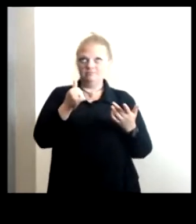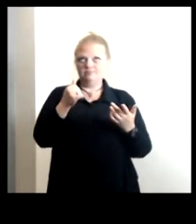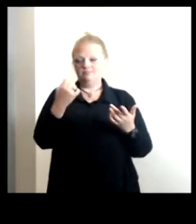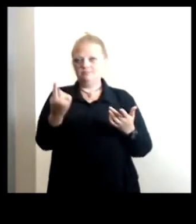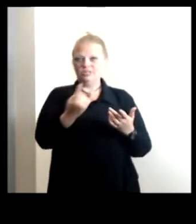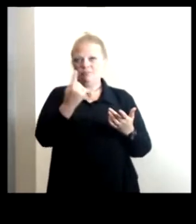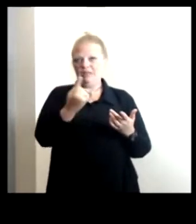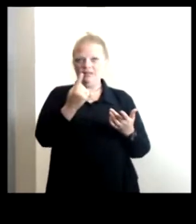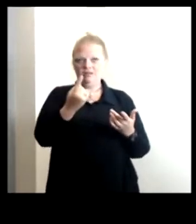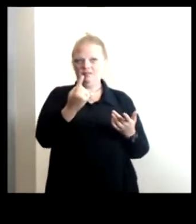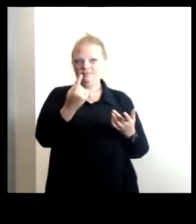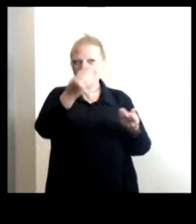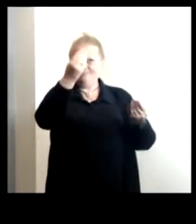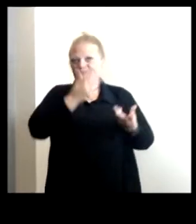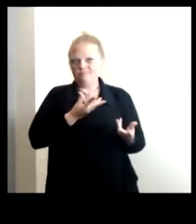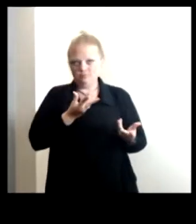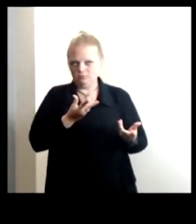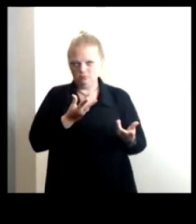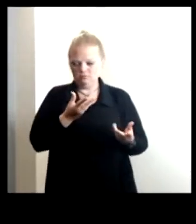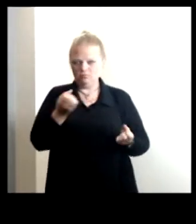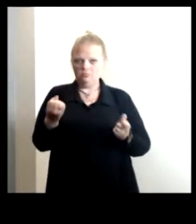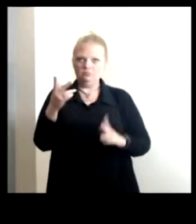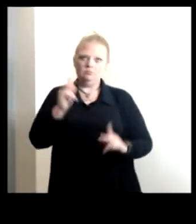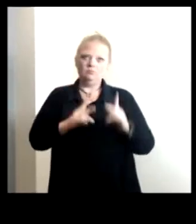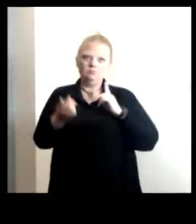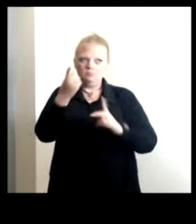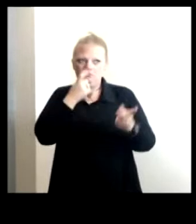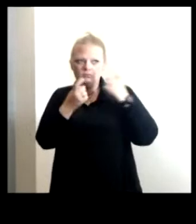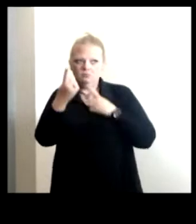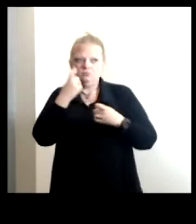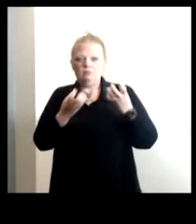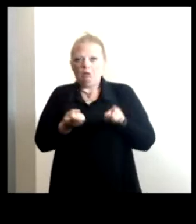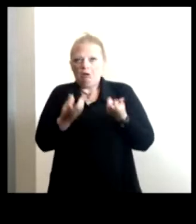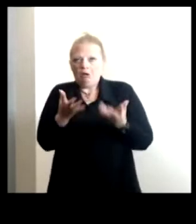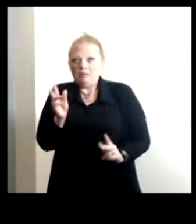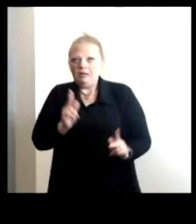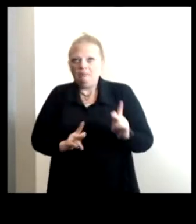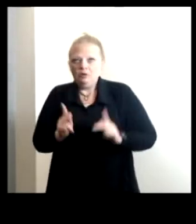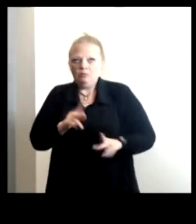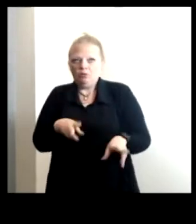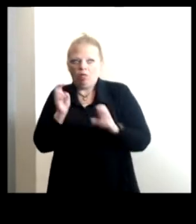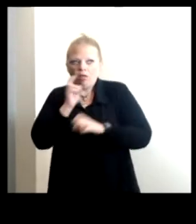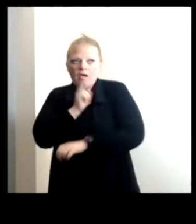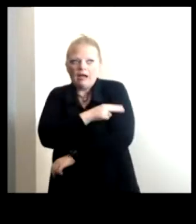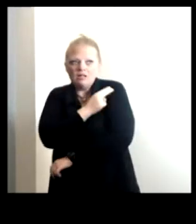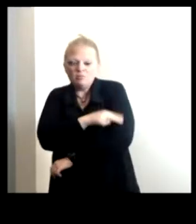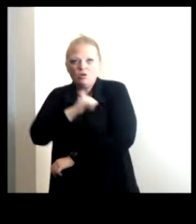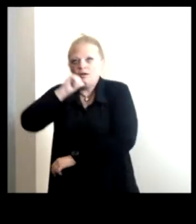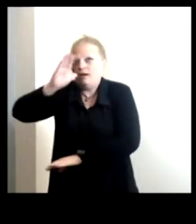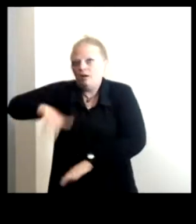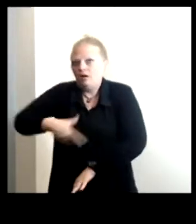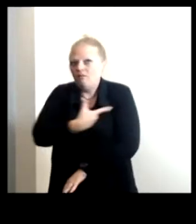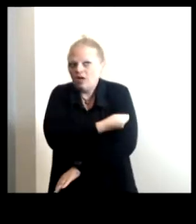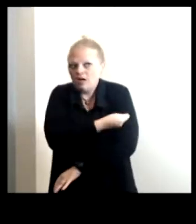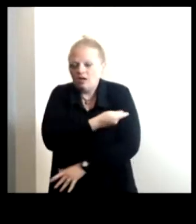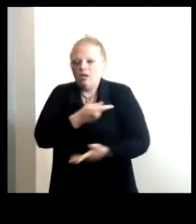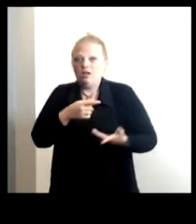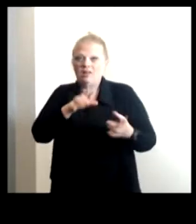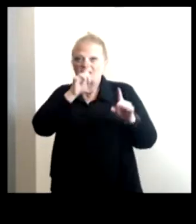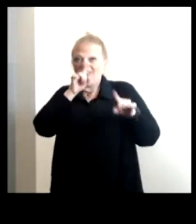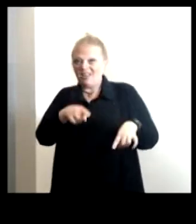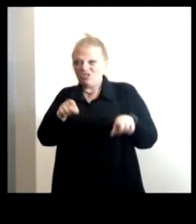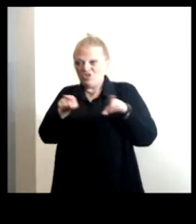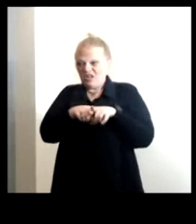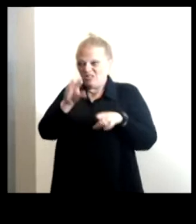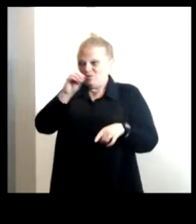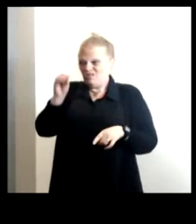get all the information. So a lot of people are asking, how many people are hospitalized that have not been vaccinated? And the answer as a